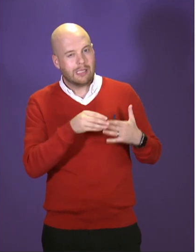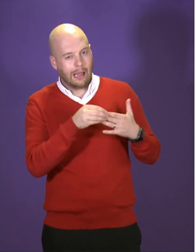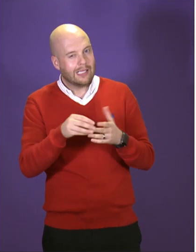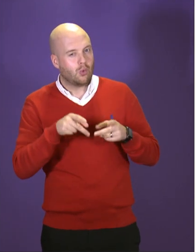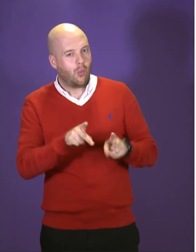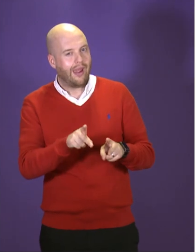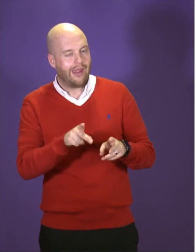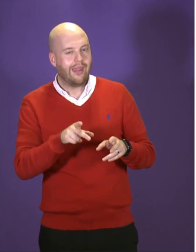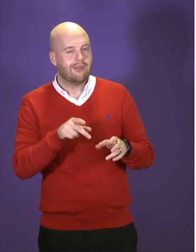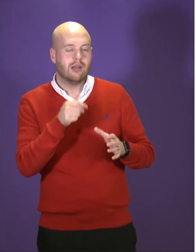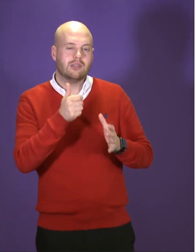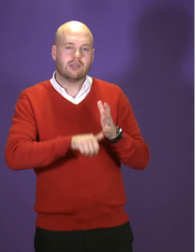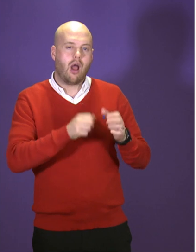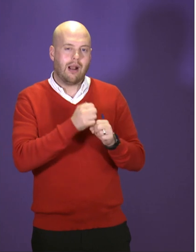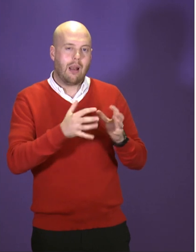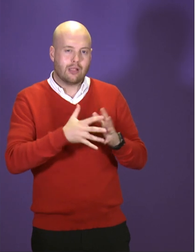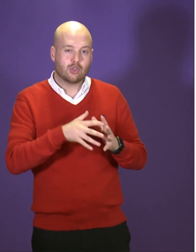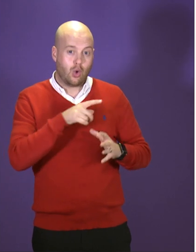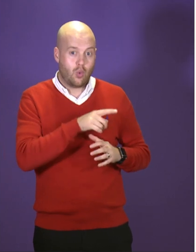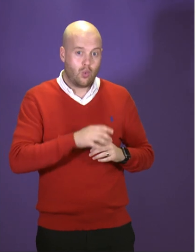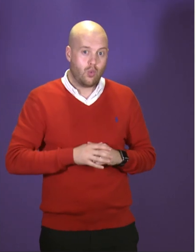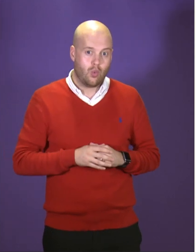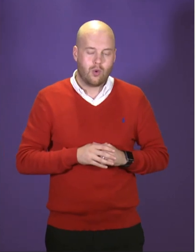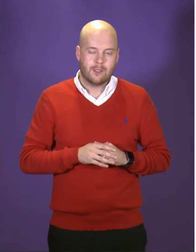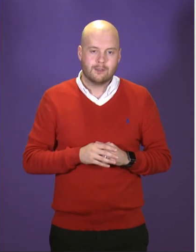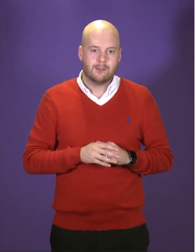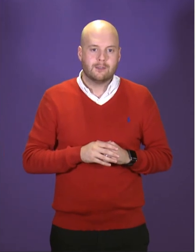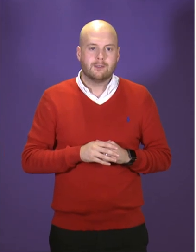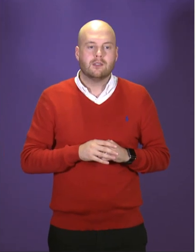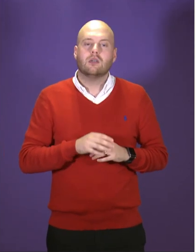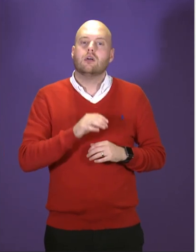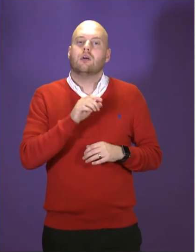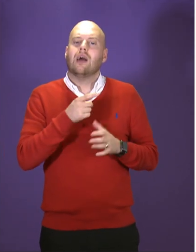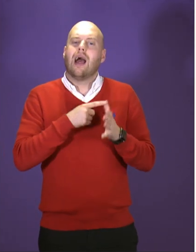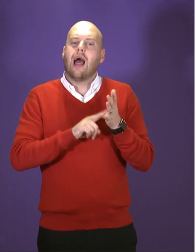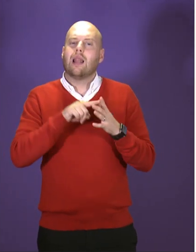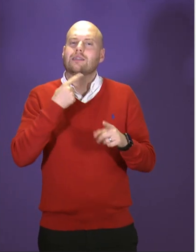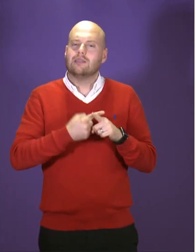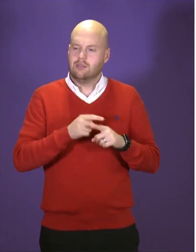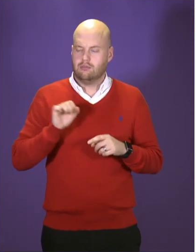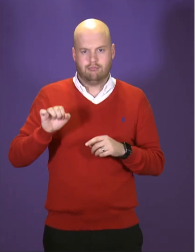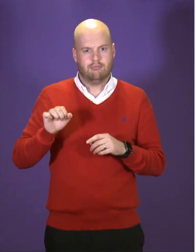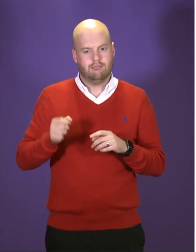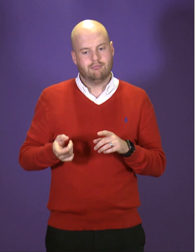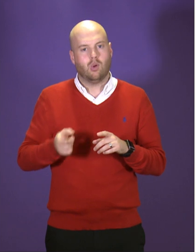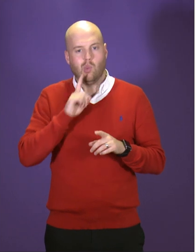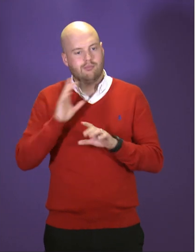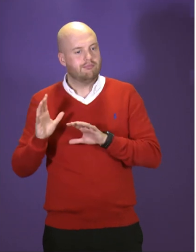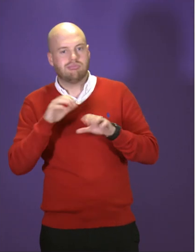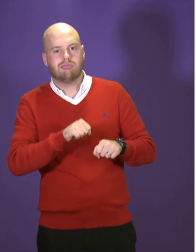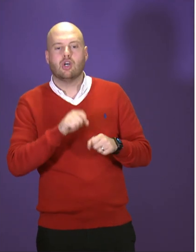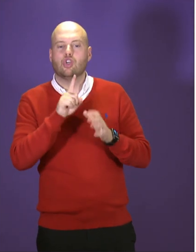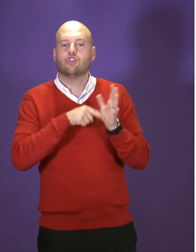Glasgow. It was exemplified for me when Alex's successor at the festival, John McGrath, made